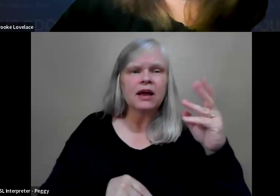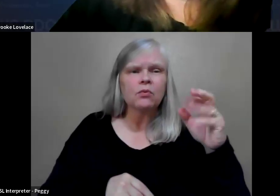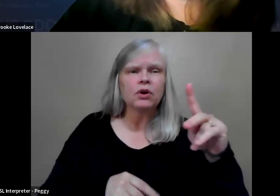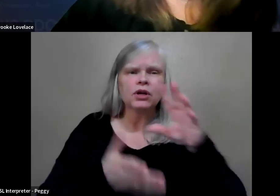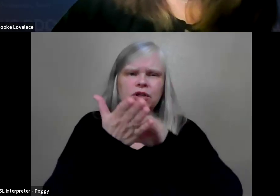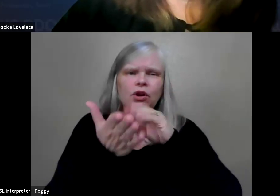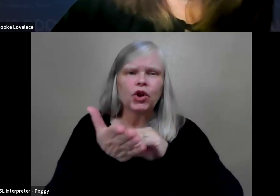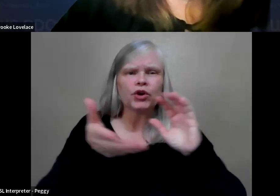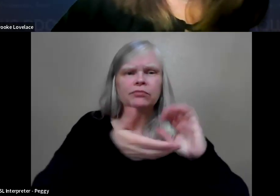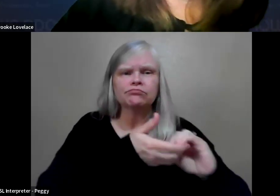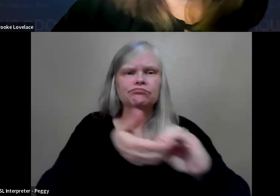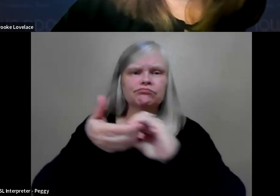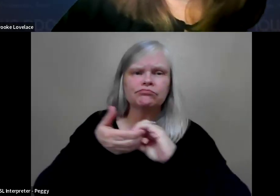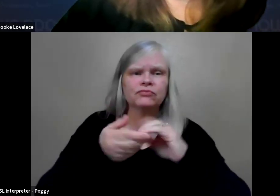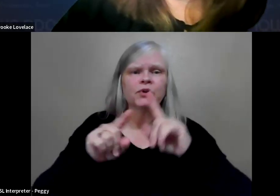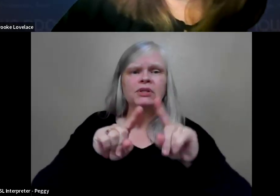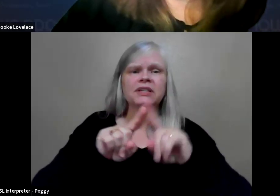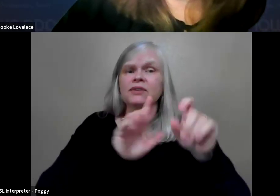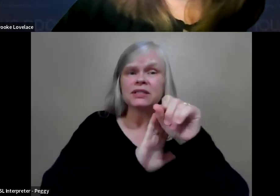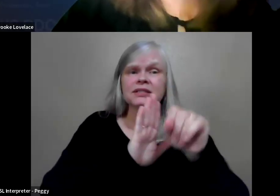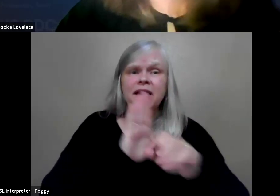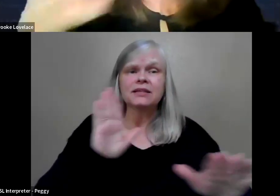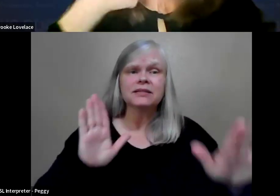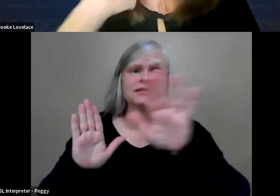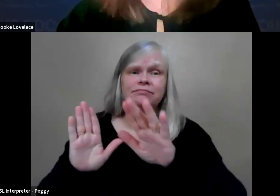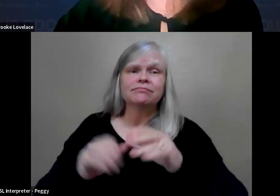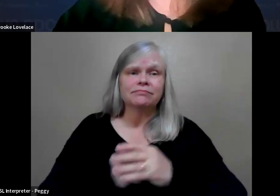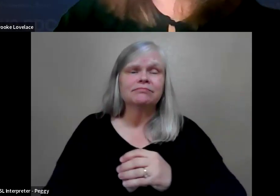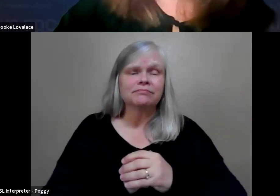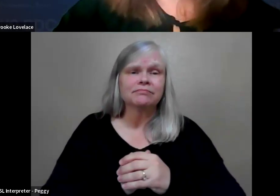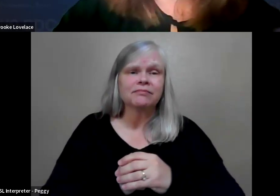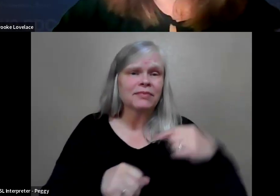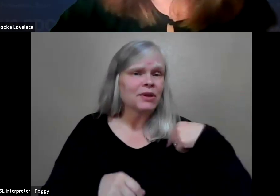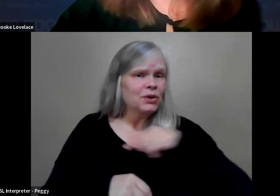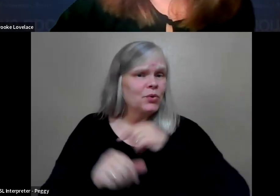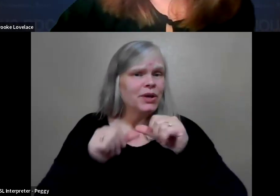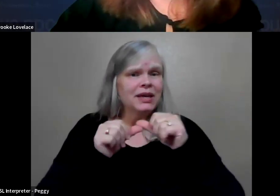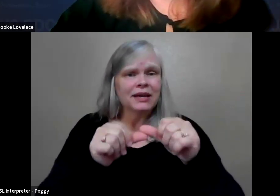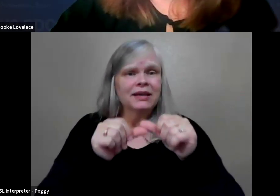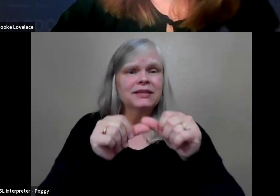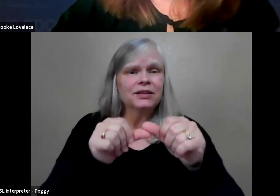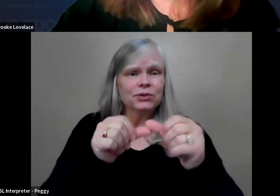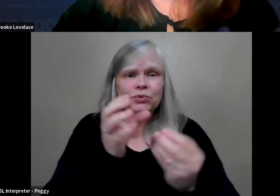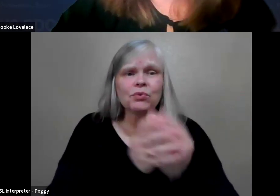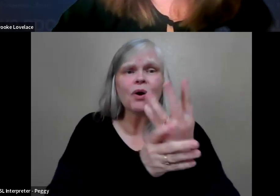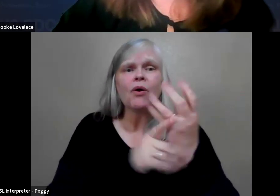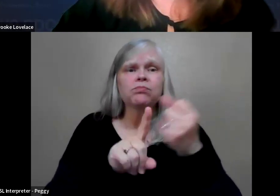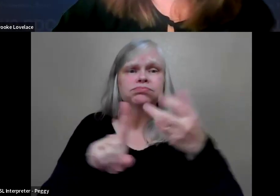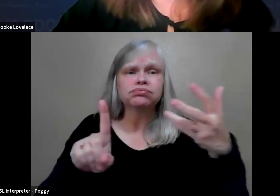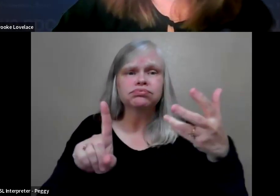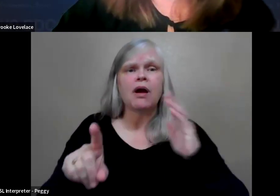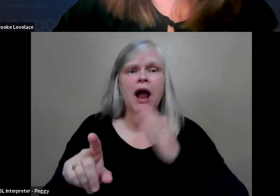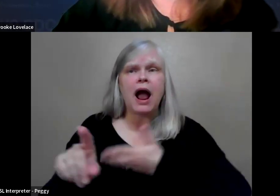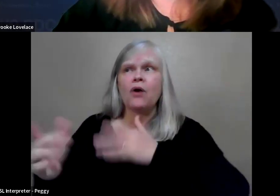from various states as we continue to grow and expand our